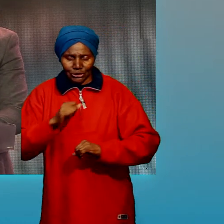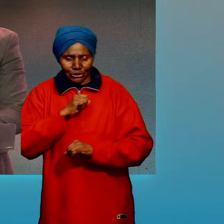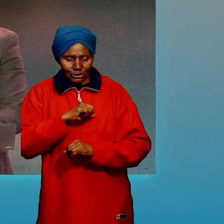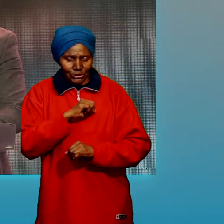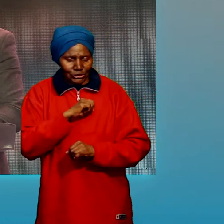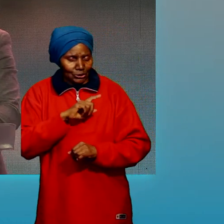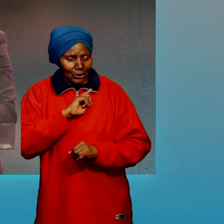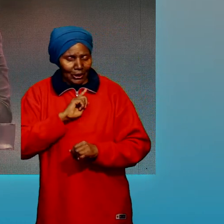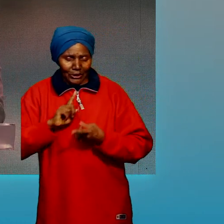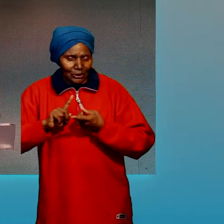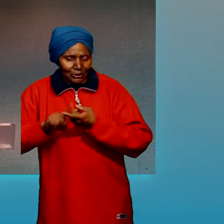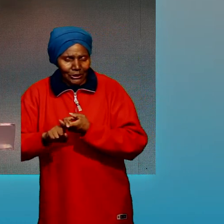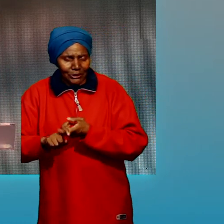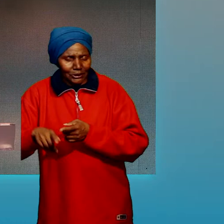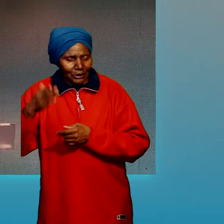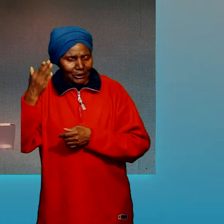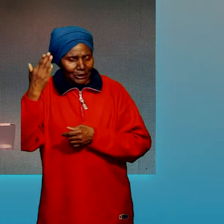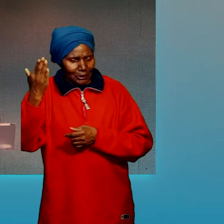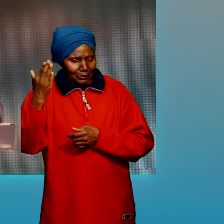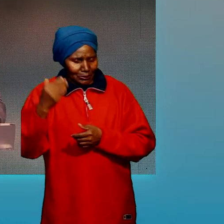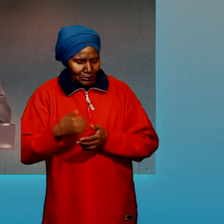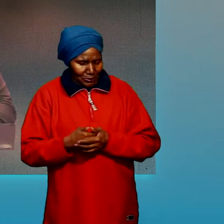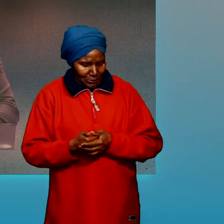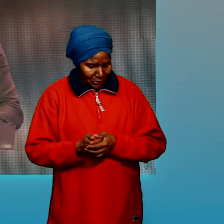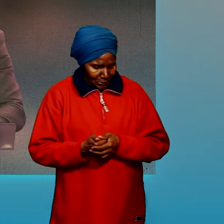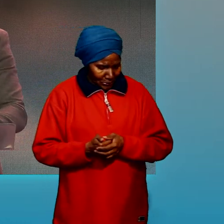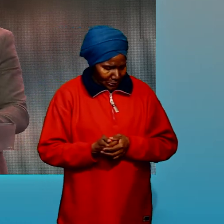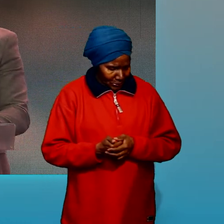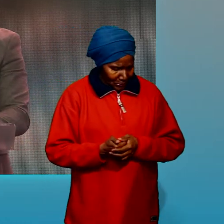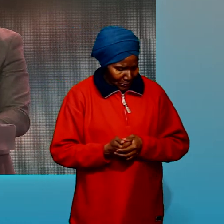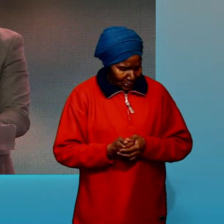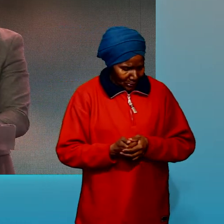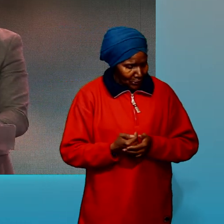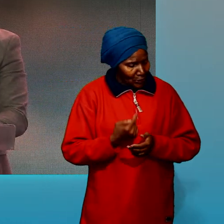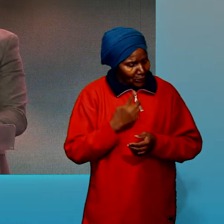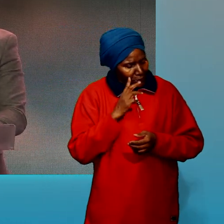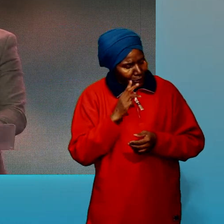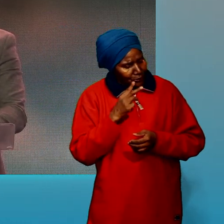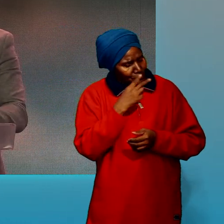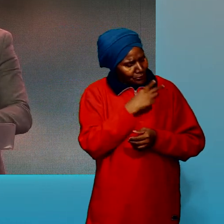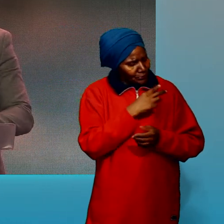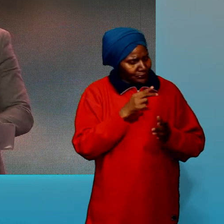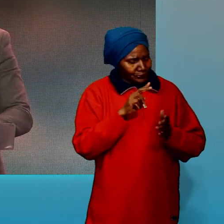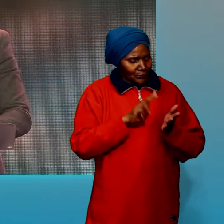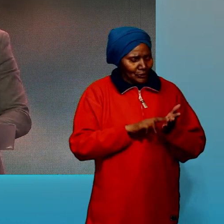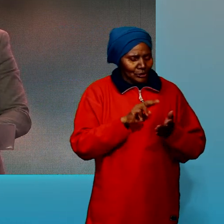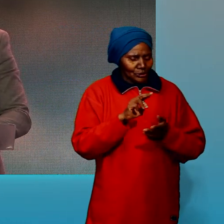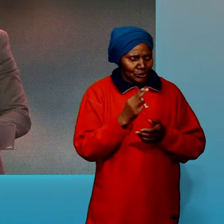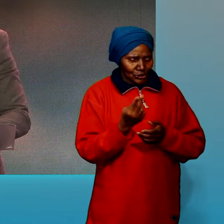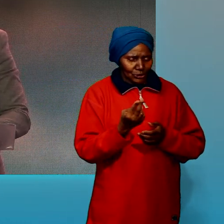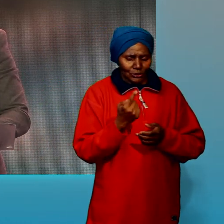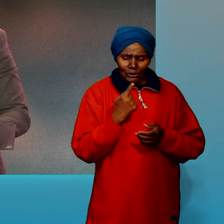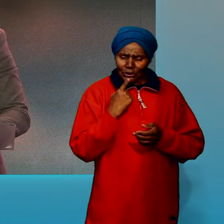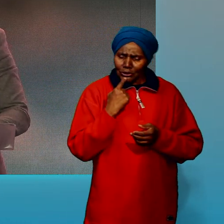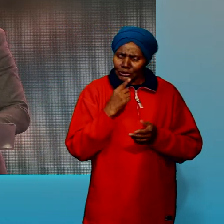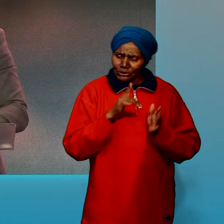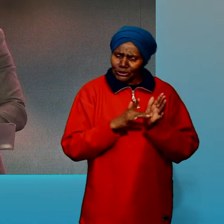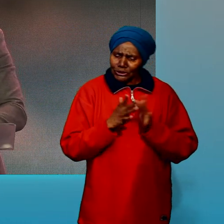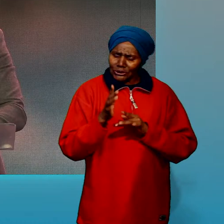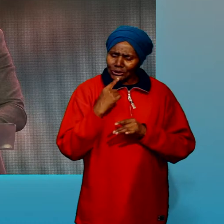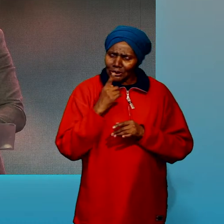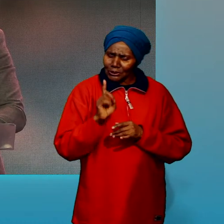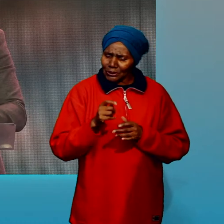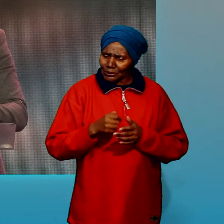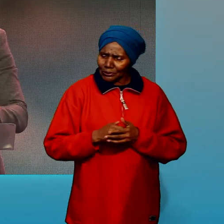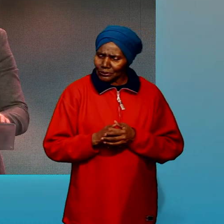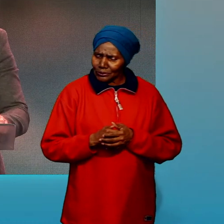abiding. But take a moment to look back to verse 2. What does Jesus actually say? He